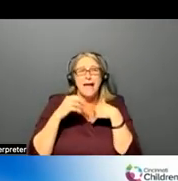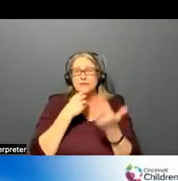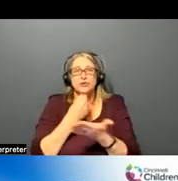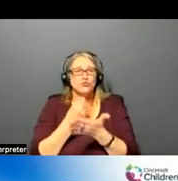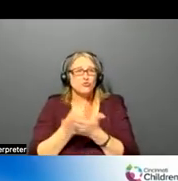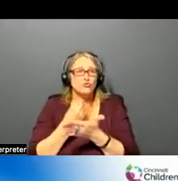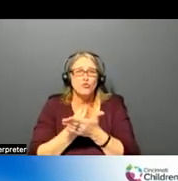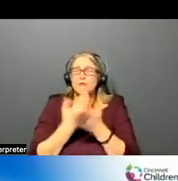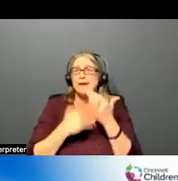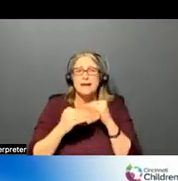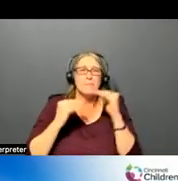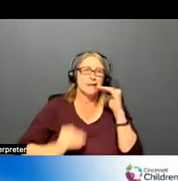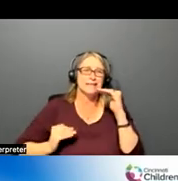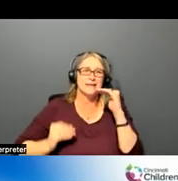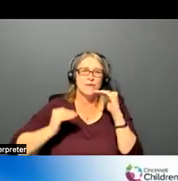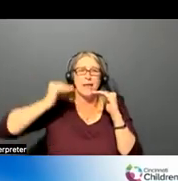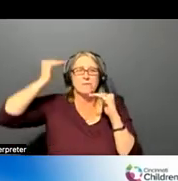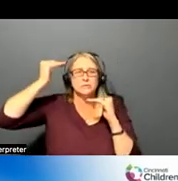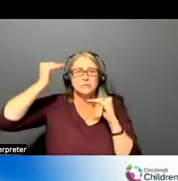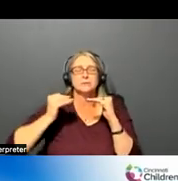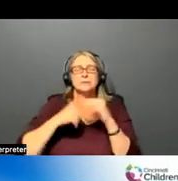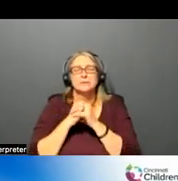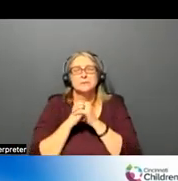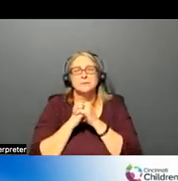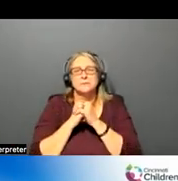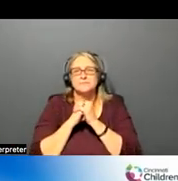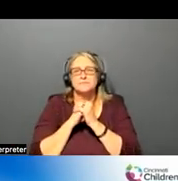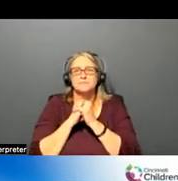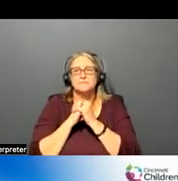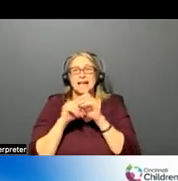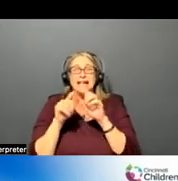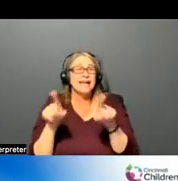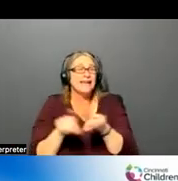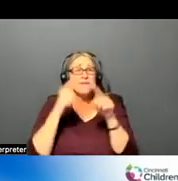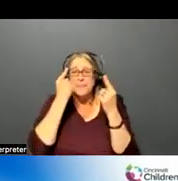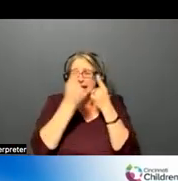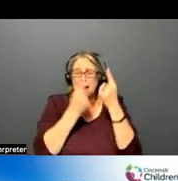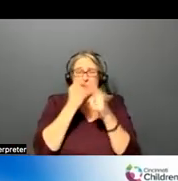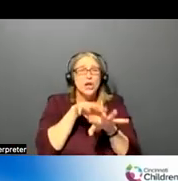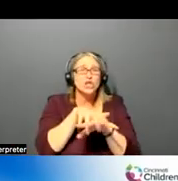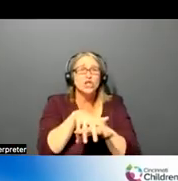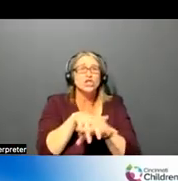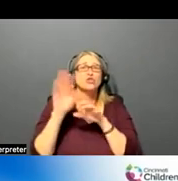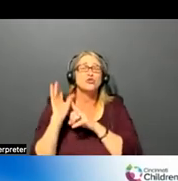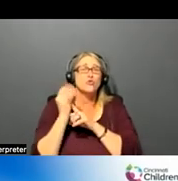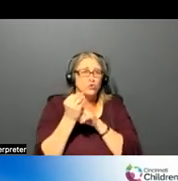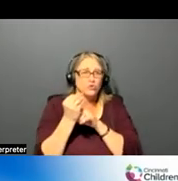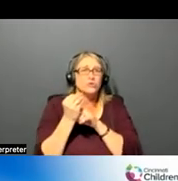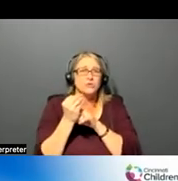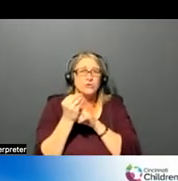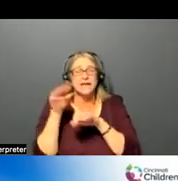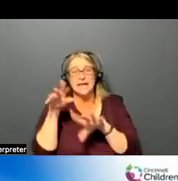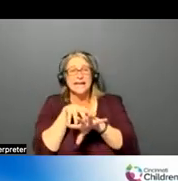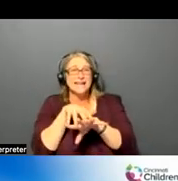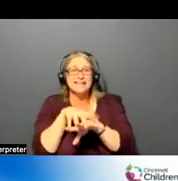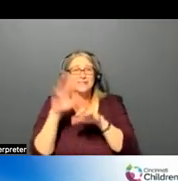are laps of intersection. And then even thinking about indigenous cultures, you know, indigenous culture